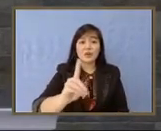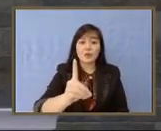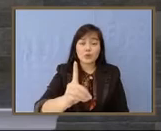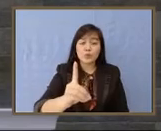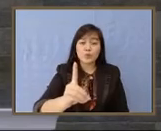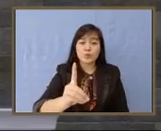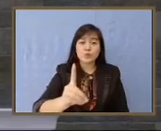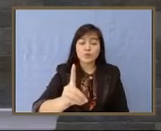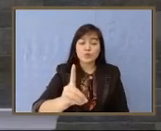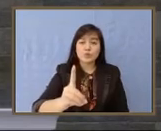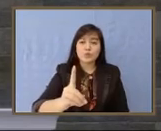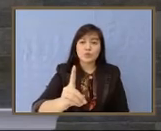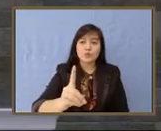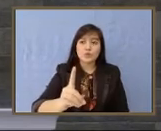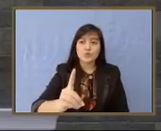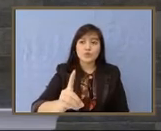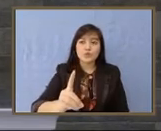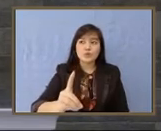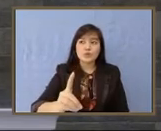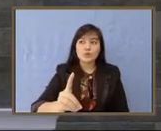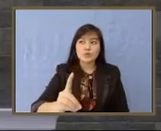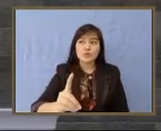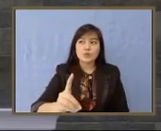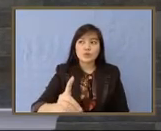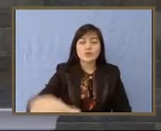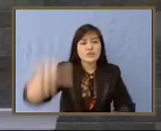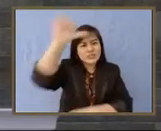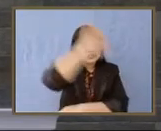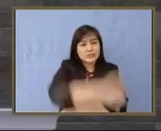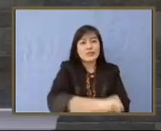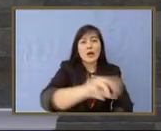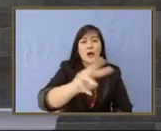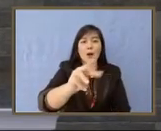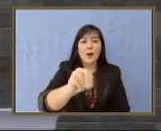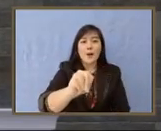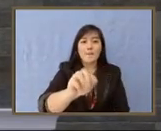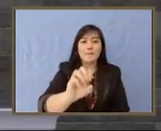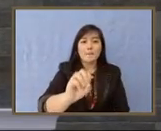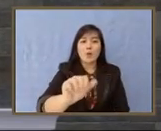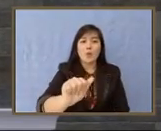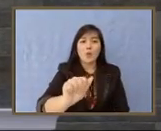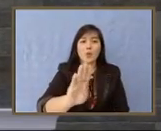he is able to put down the Moabite oppression. Okay,